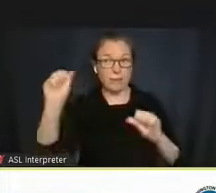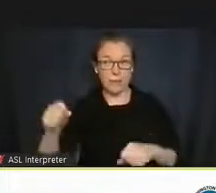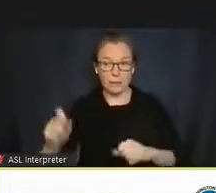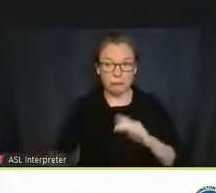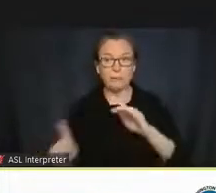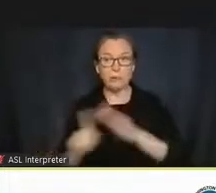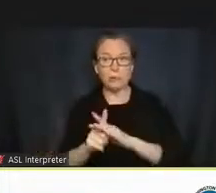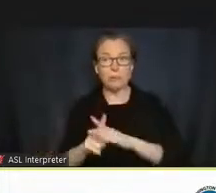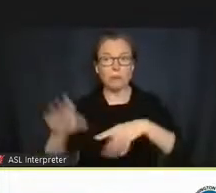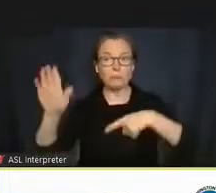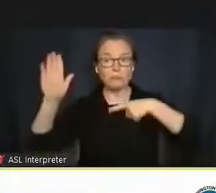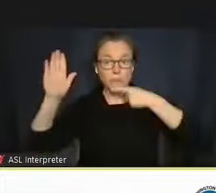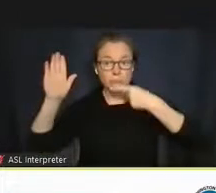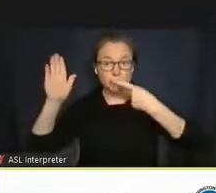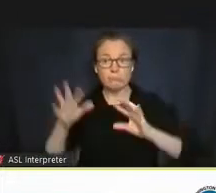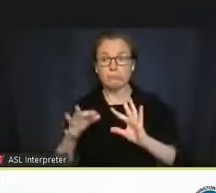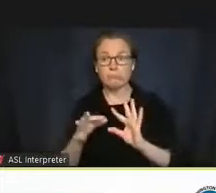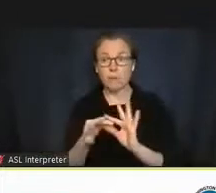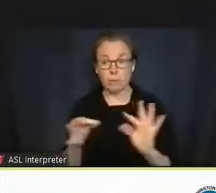Next slide, please.